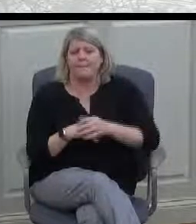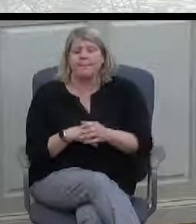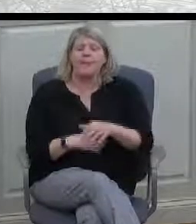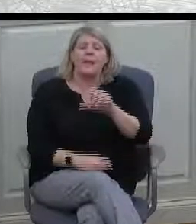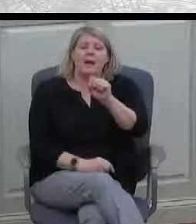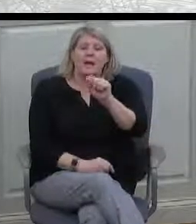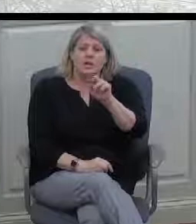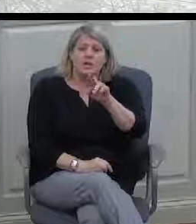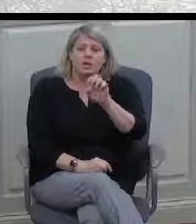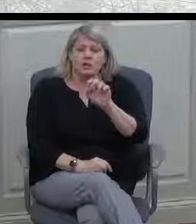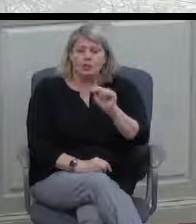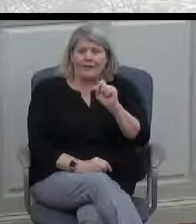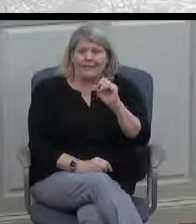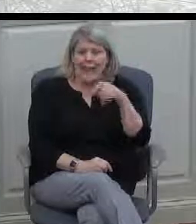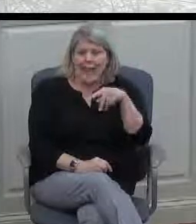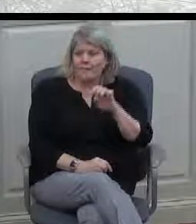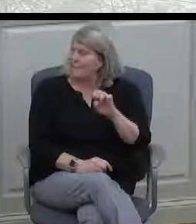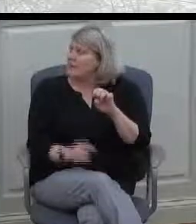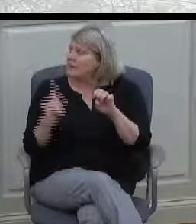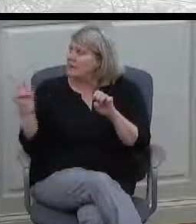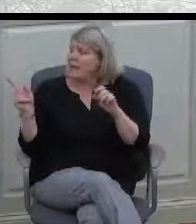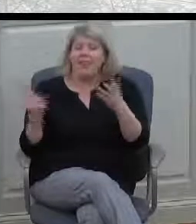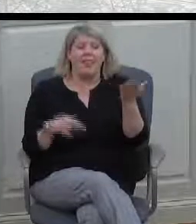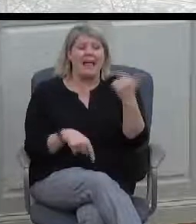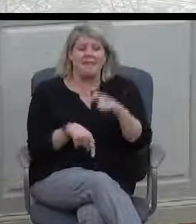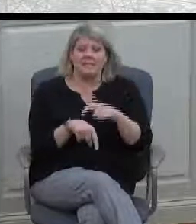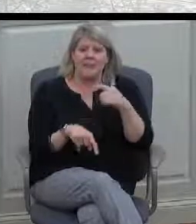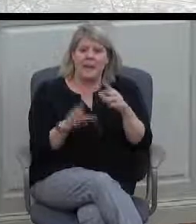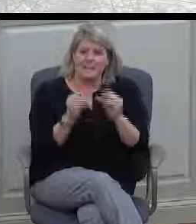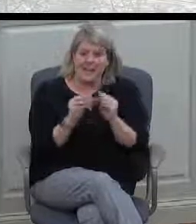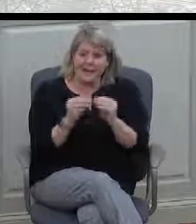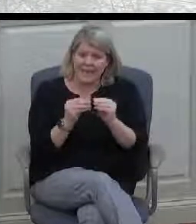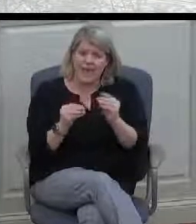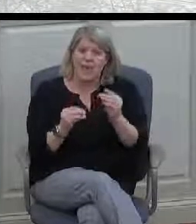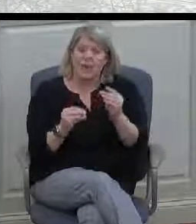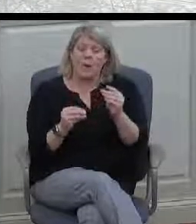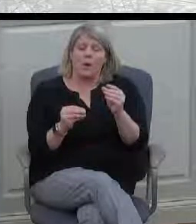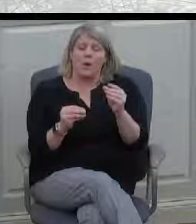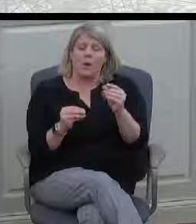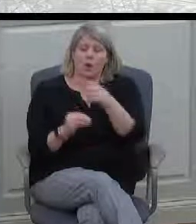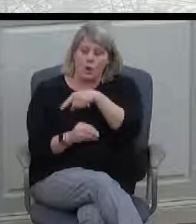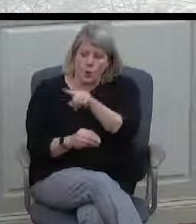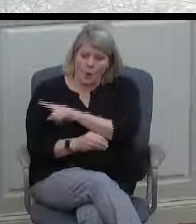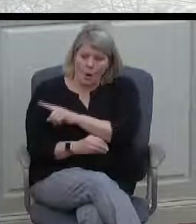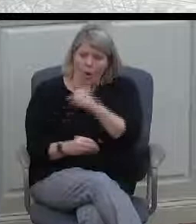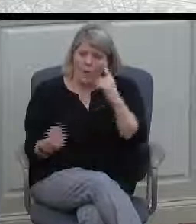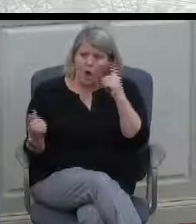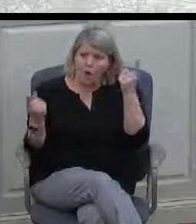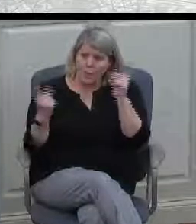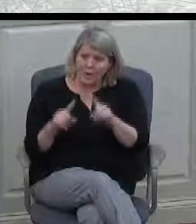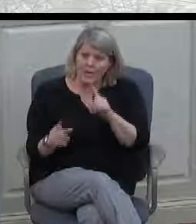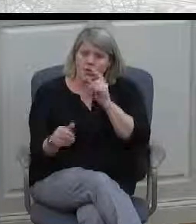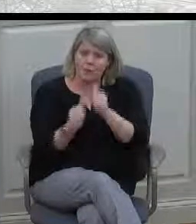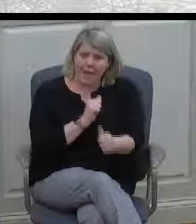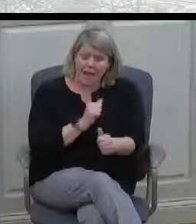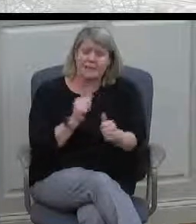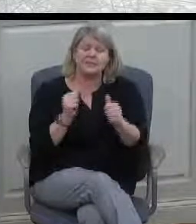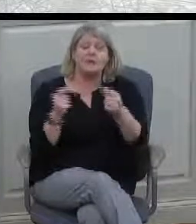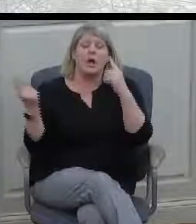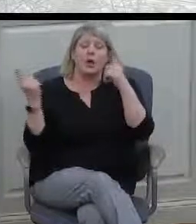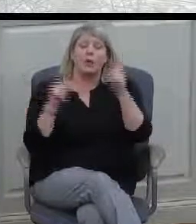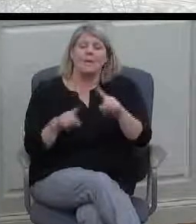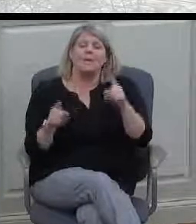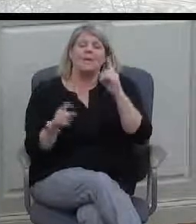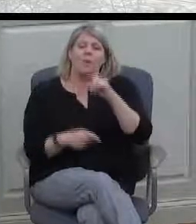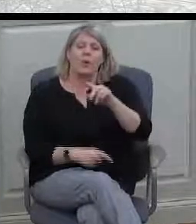Streetscape, last meeting, you all passed the agreement with KYTC for the non-standard material.